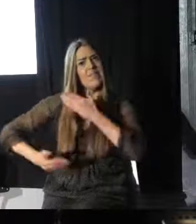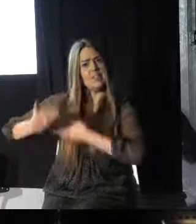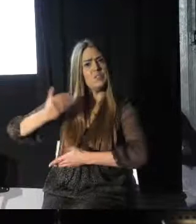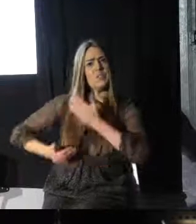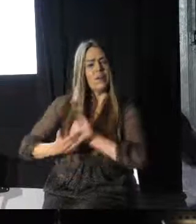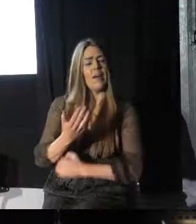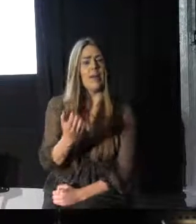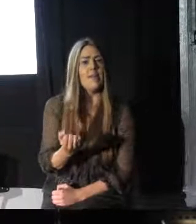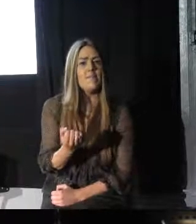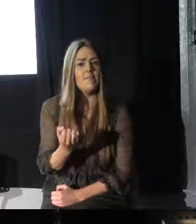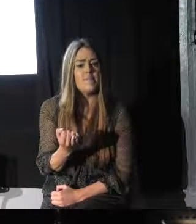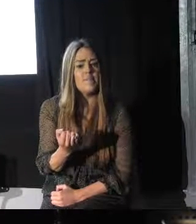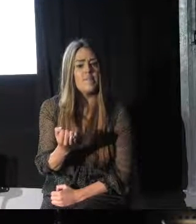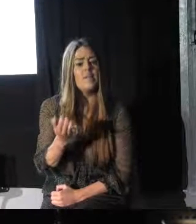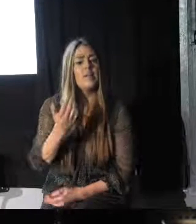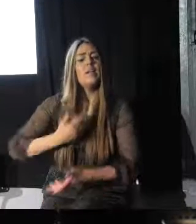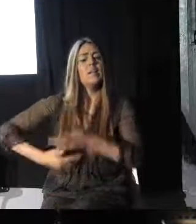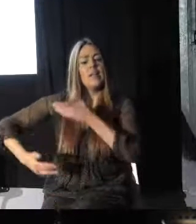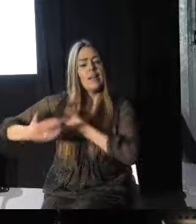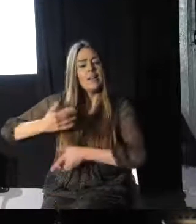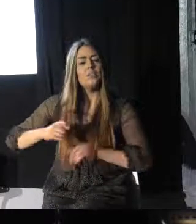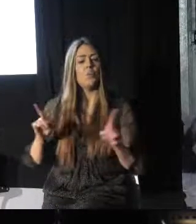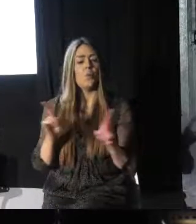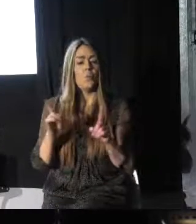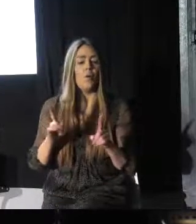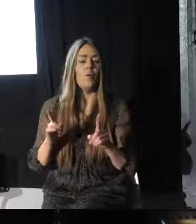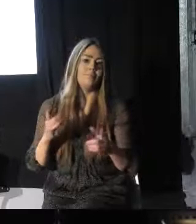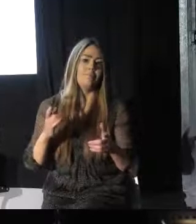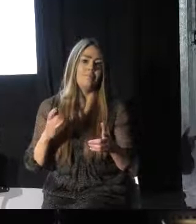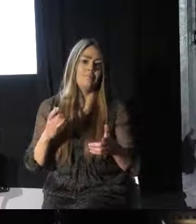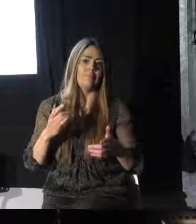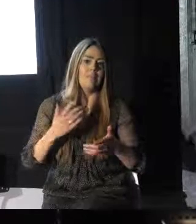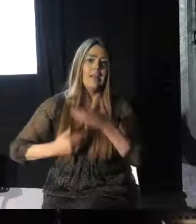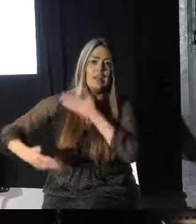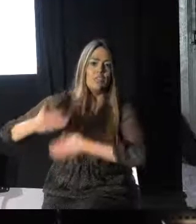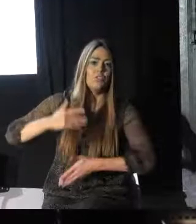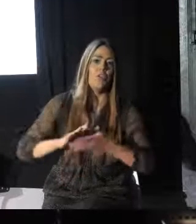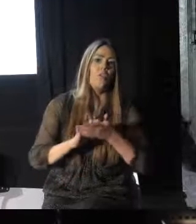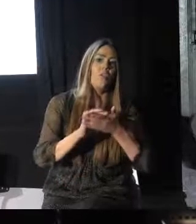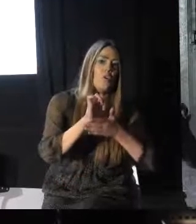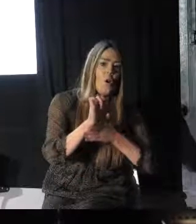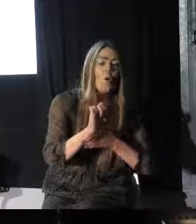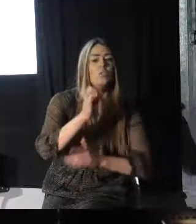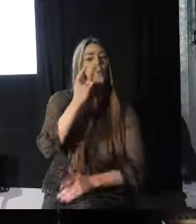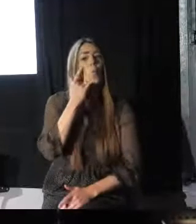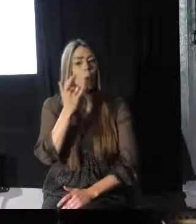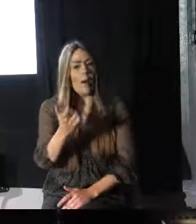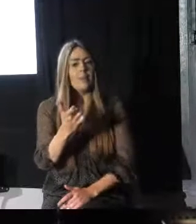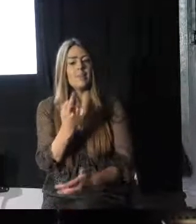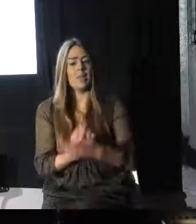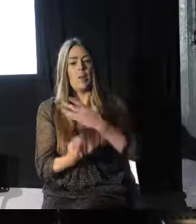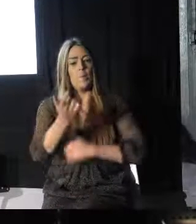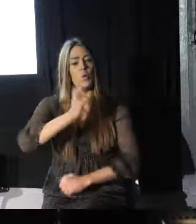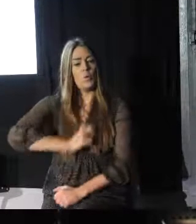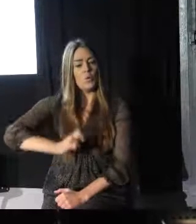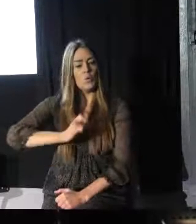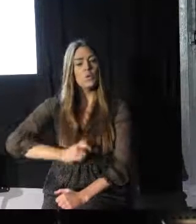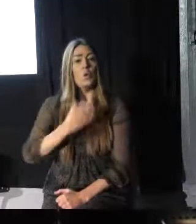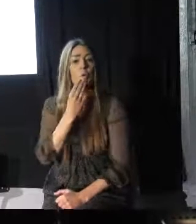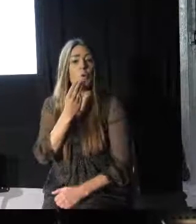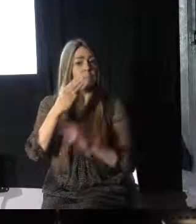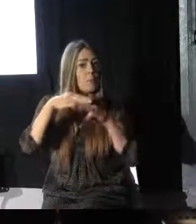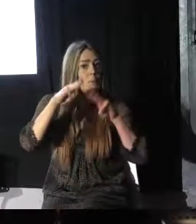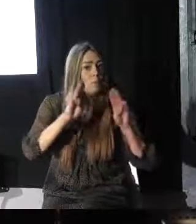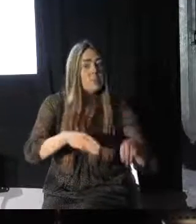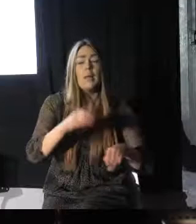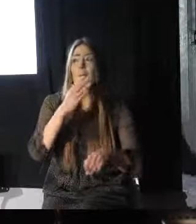its history is the history of cultural whiteness as monohumanism, the use of museums, statues,